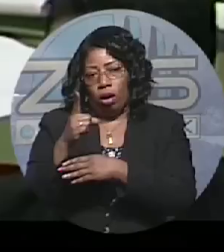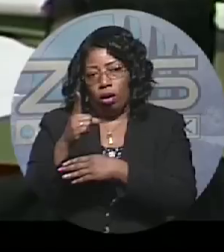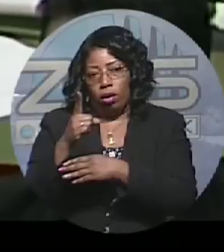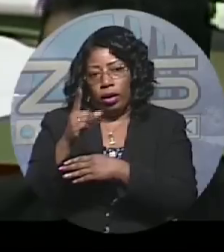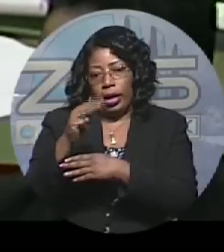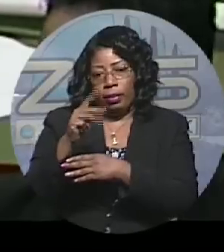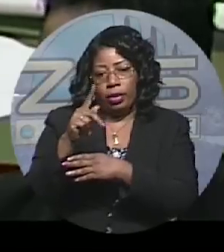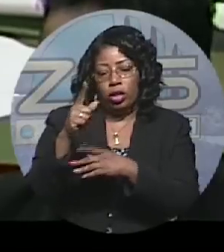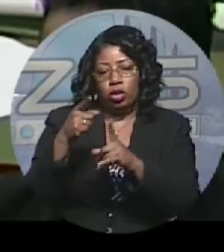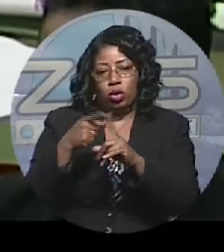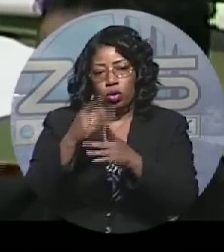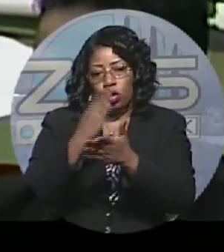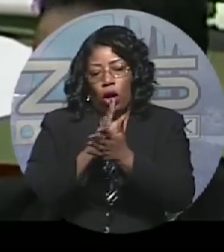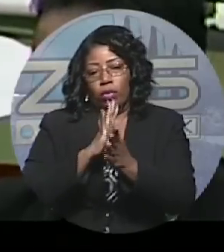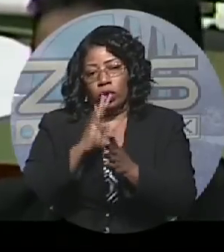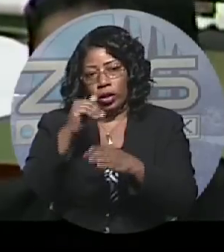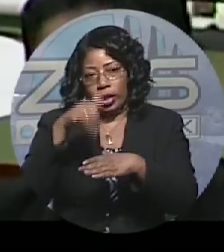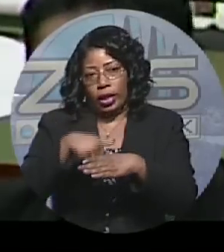Parliament?